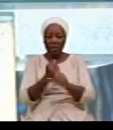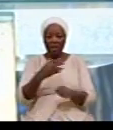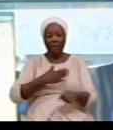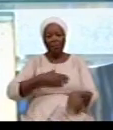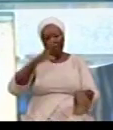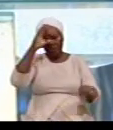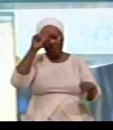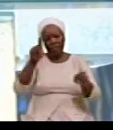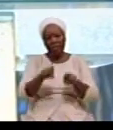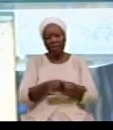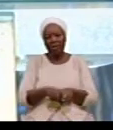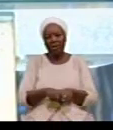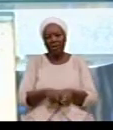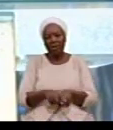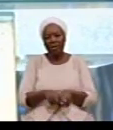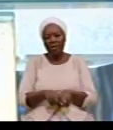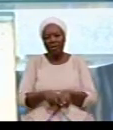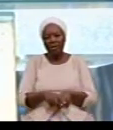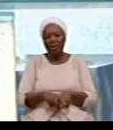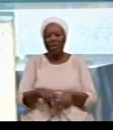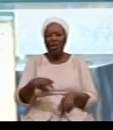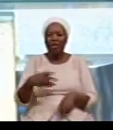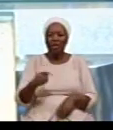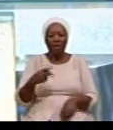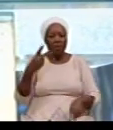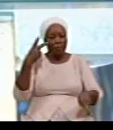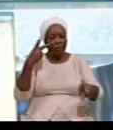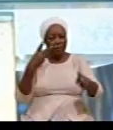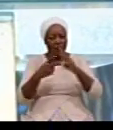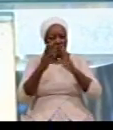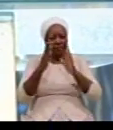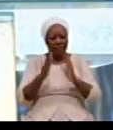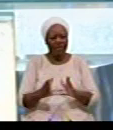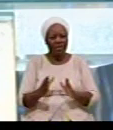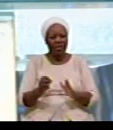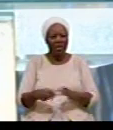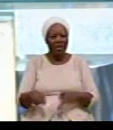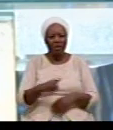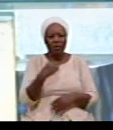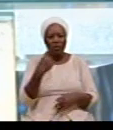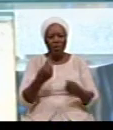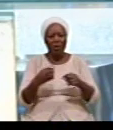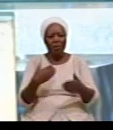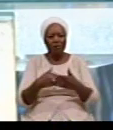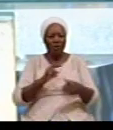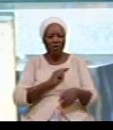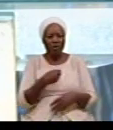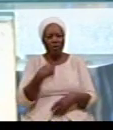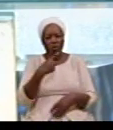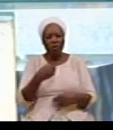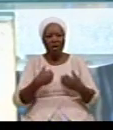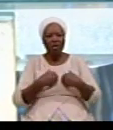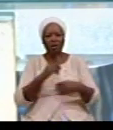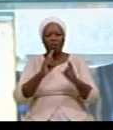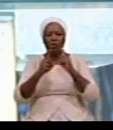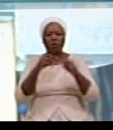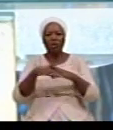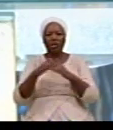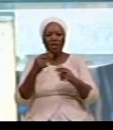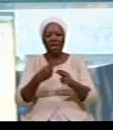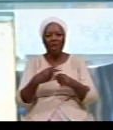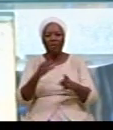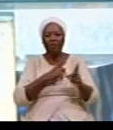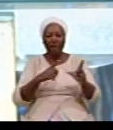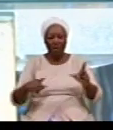us. Take, my brethren, the prophets who have spoken in the name of the Lord